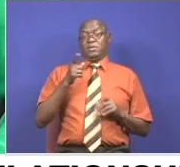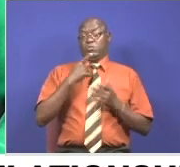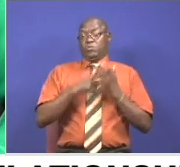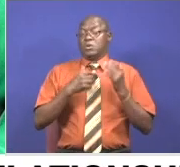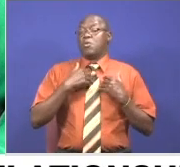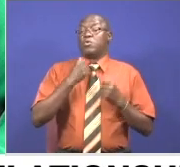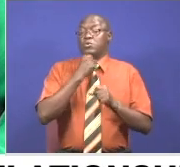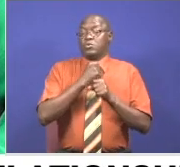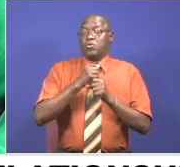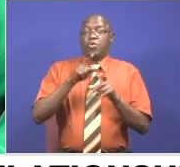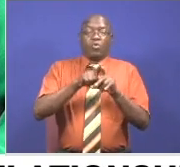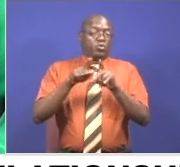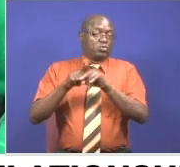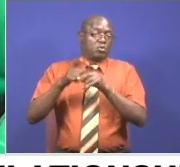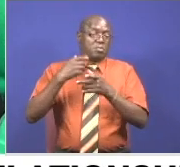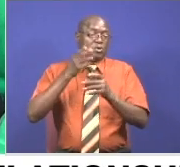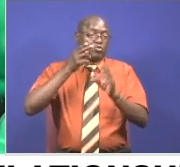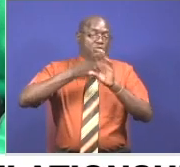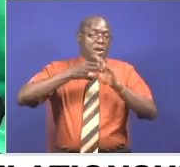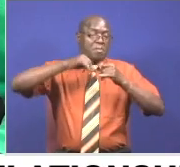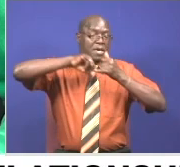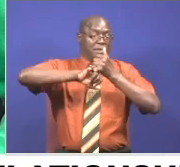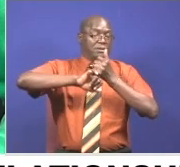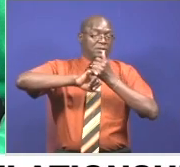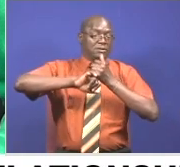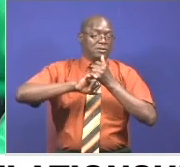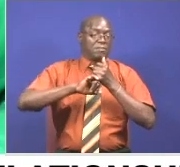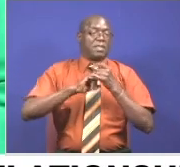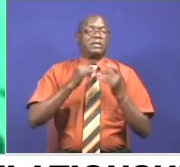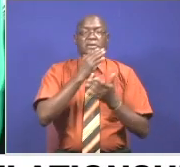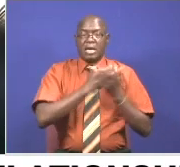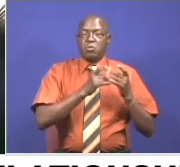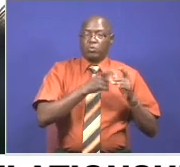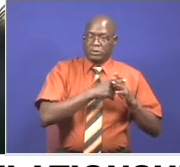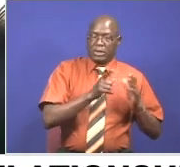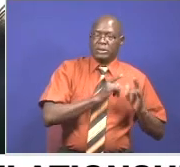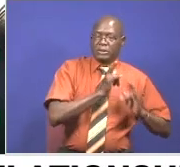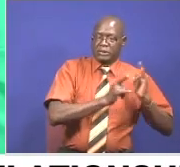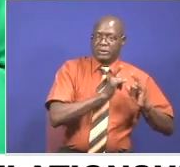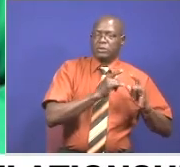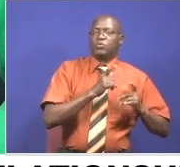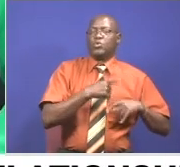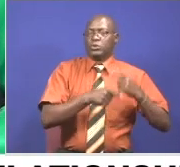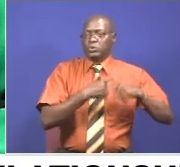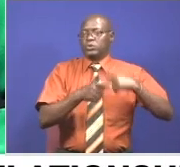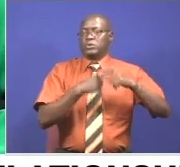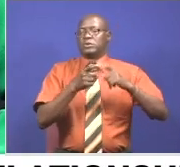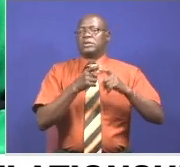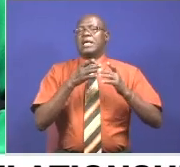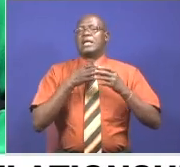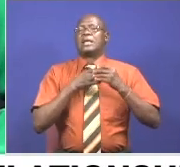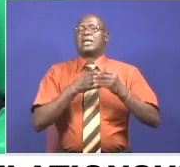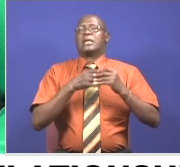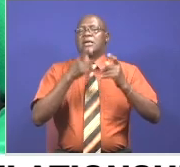marriage throughout? Because some, it will start when you are dating and it will continue on. And that's what is leading to so many